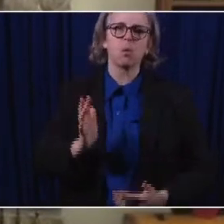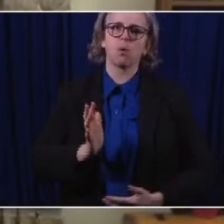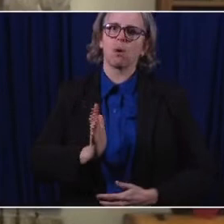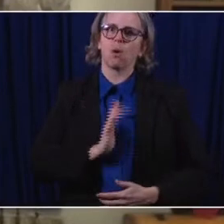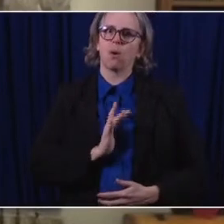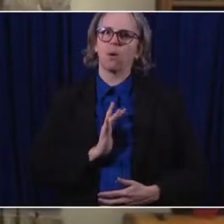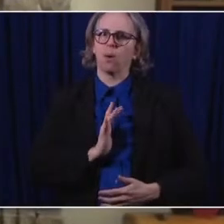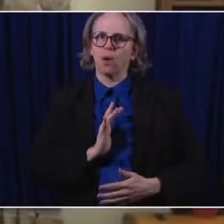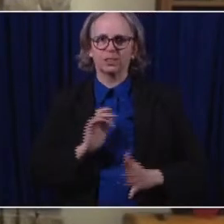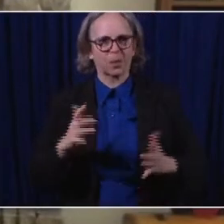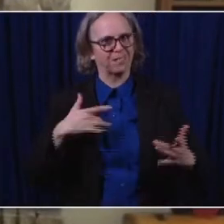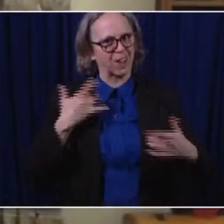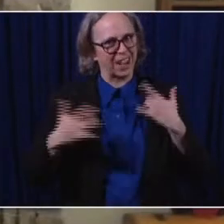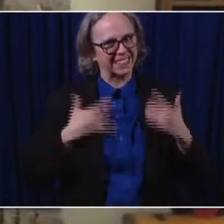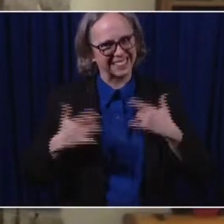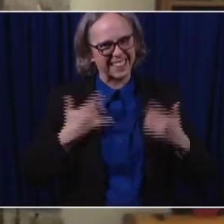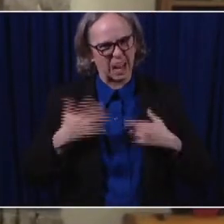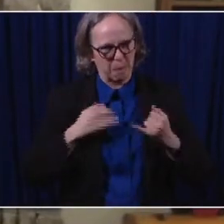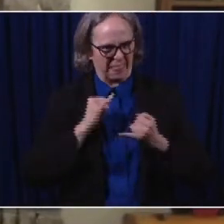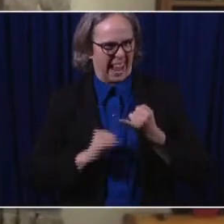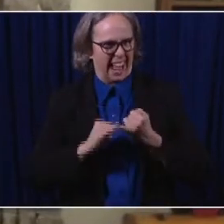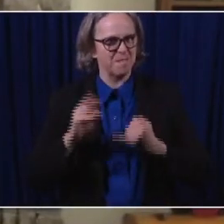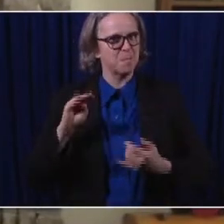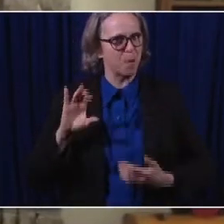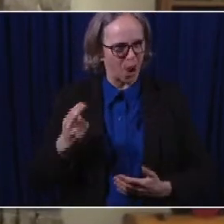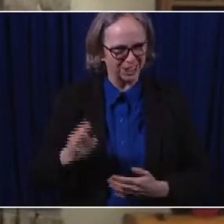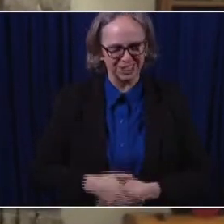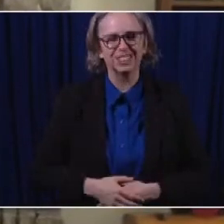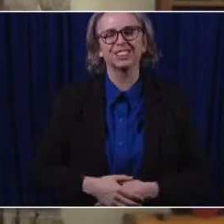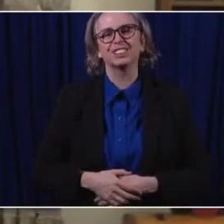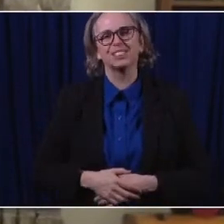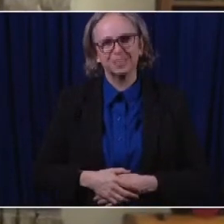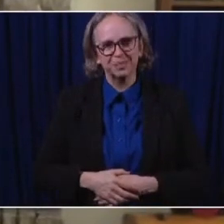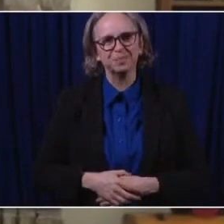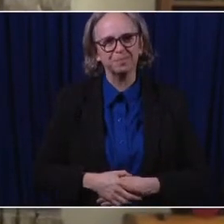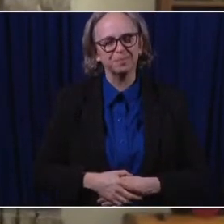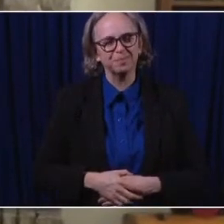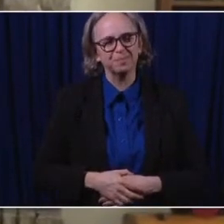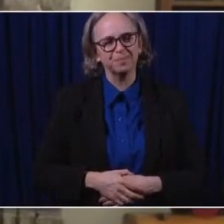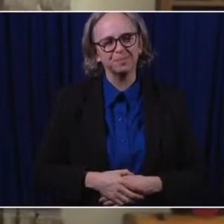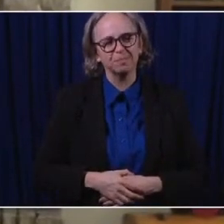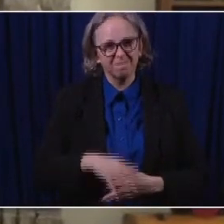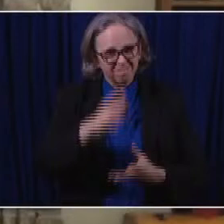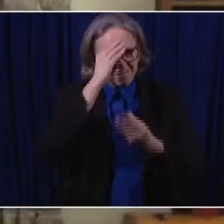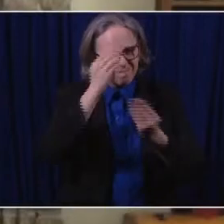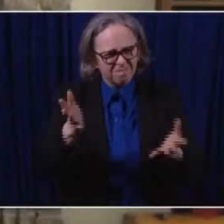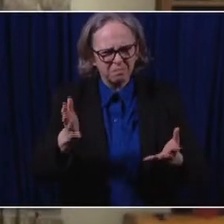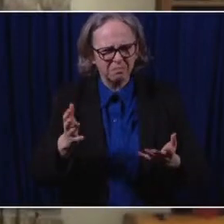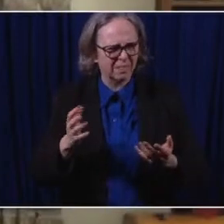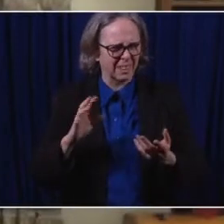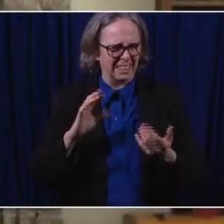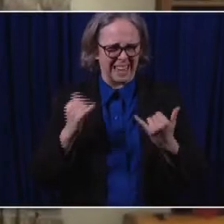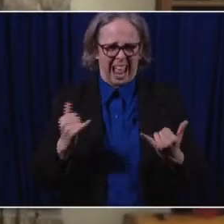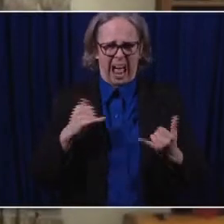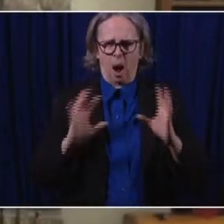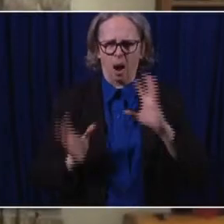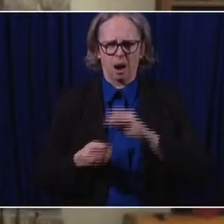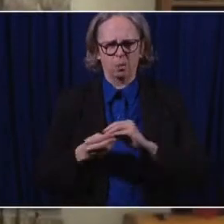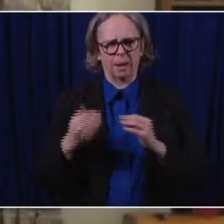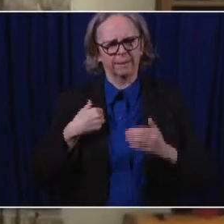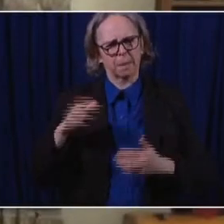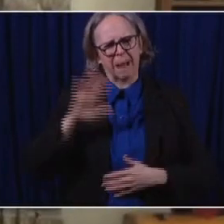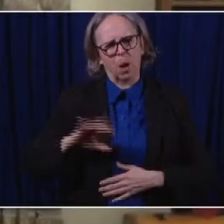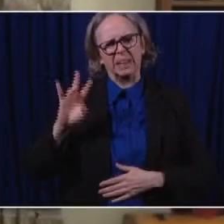a very, very, very good news. They're currently, just to give you a frame of reference, shipping 73,000 doses